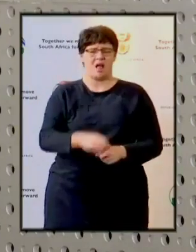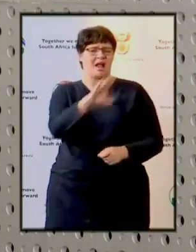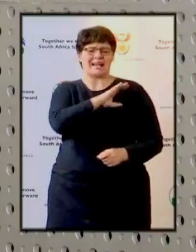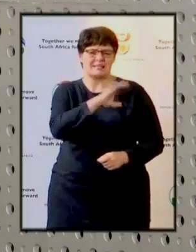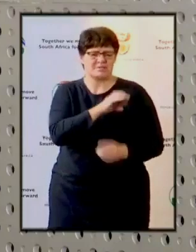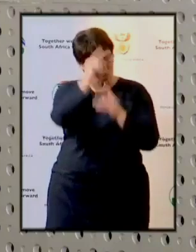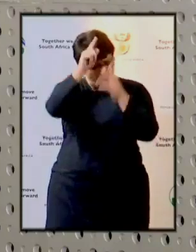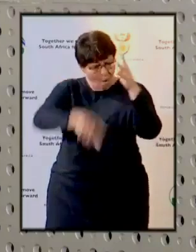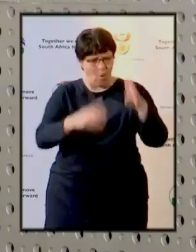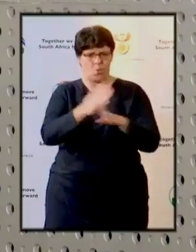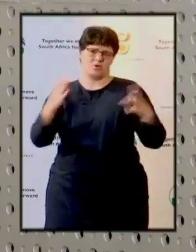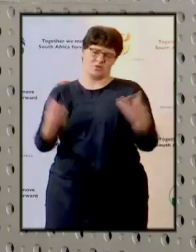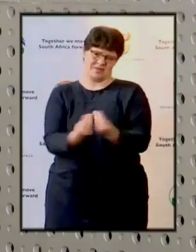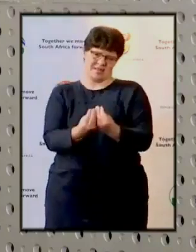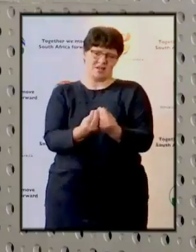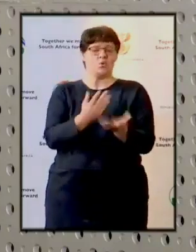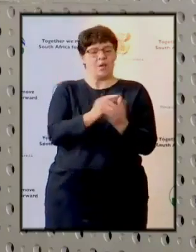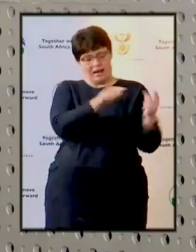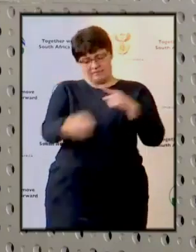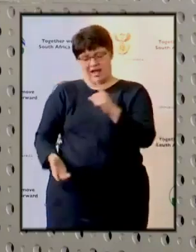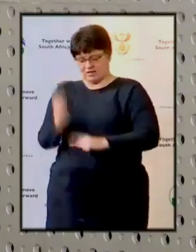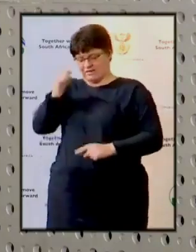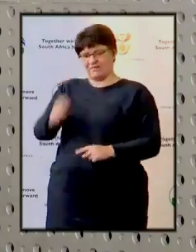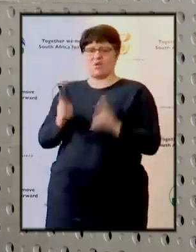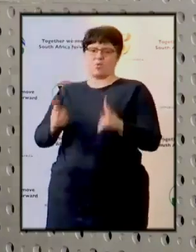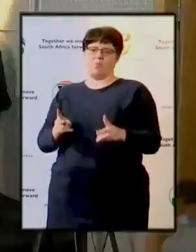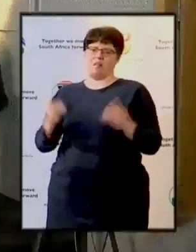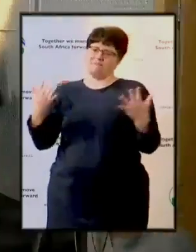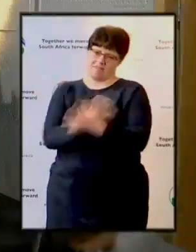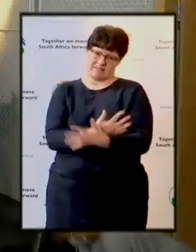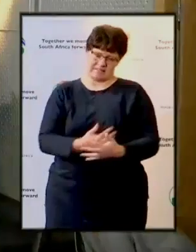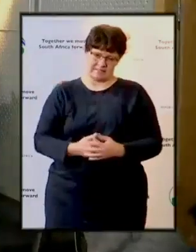to get there as quickly as we can. Thank you.